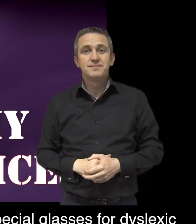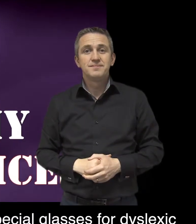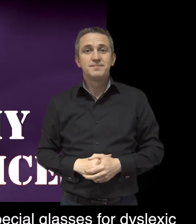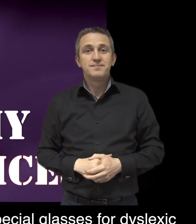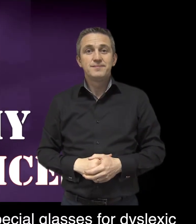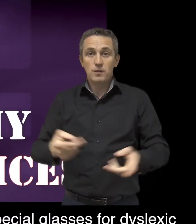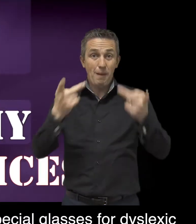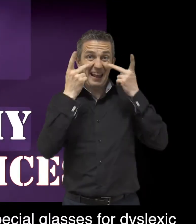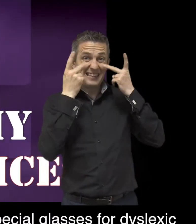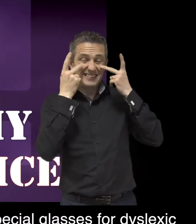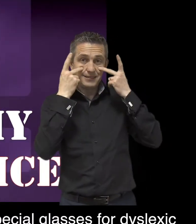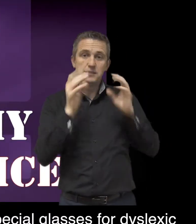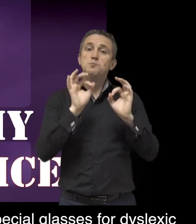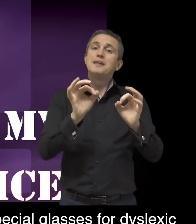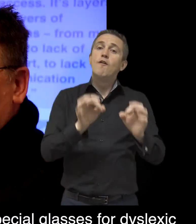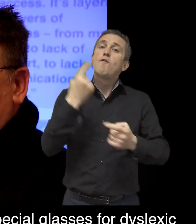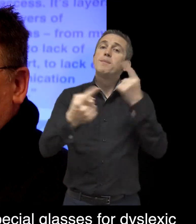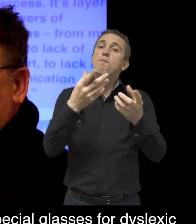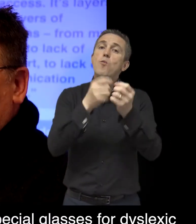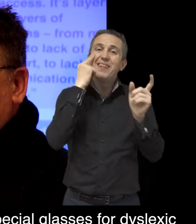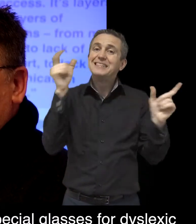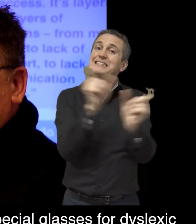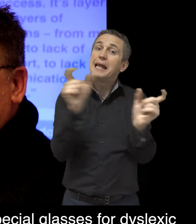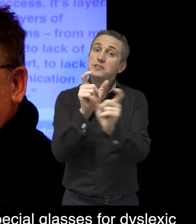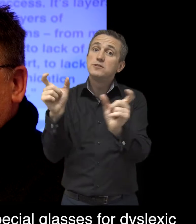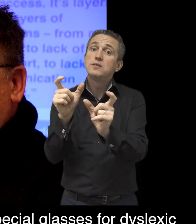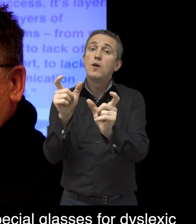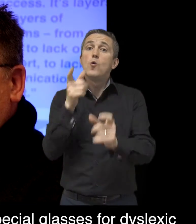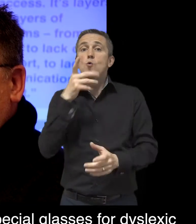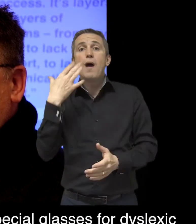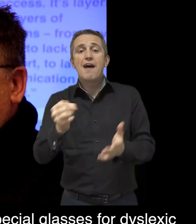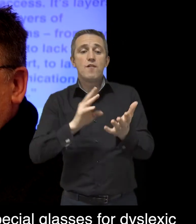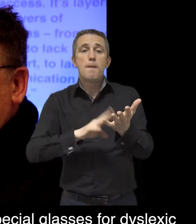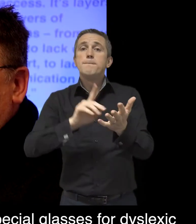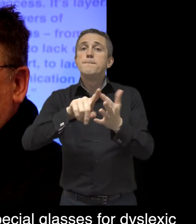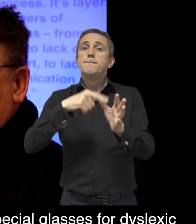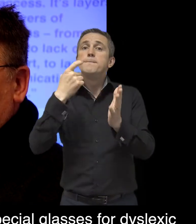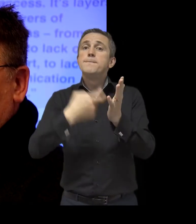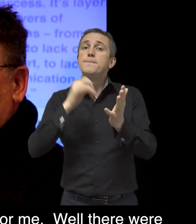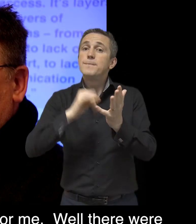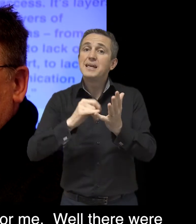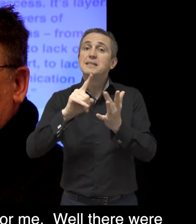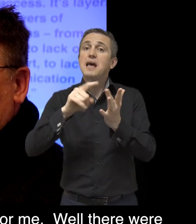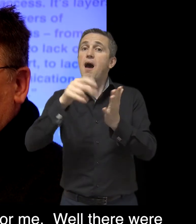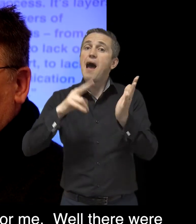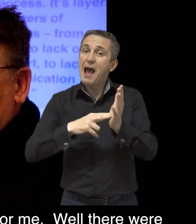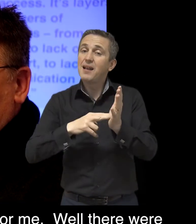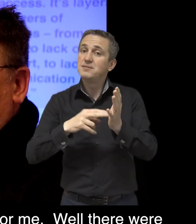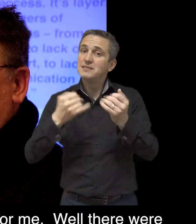special glasses for dyslexic, and it's Mears-Island syndrome was part of the thing I got, and it was a